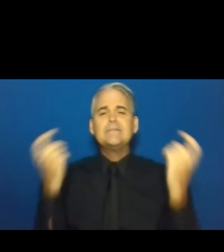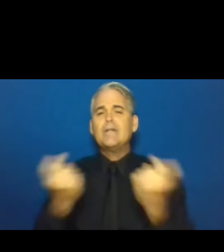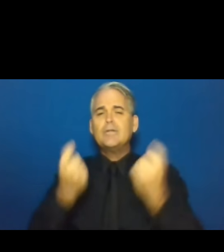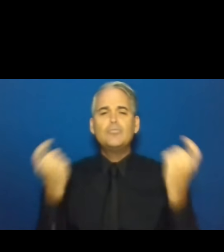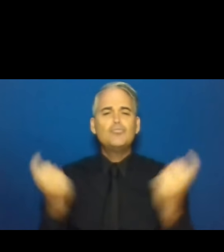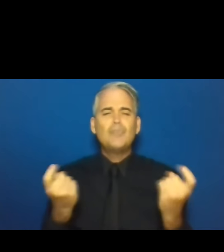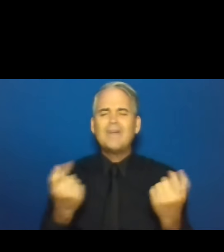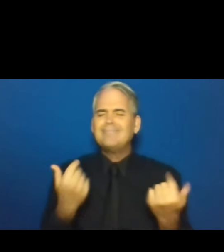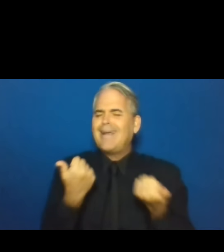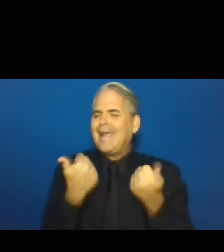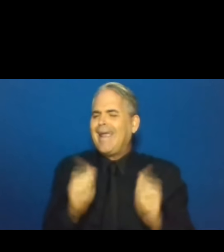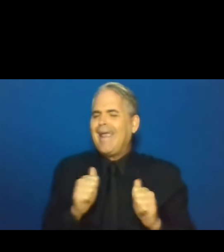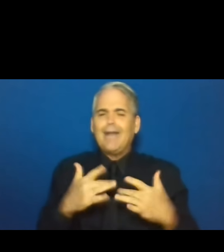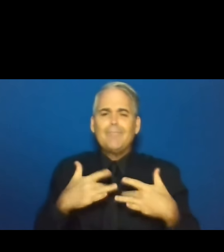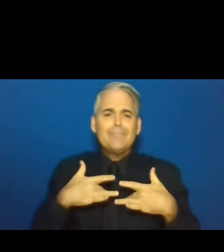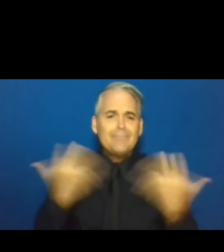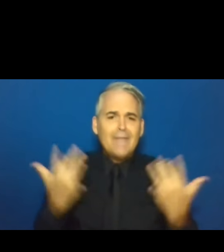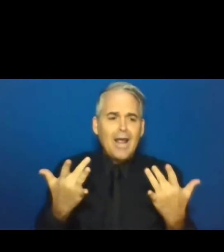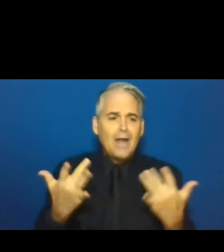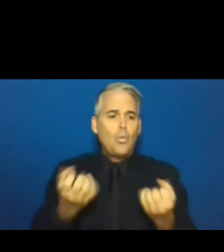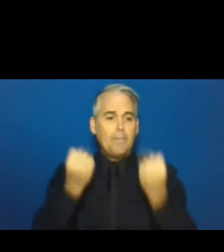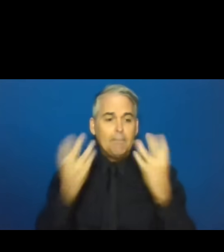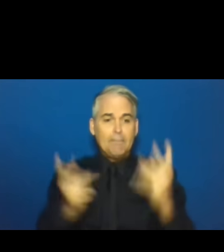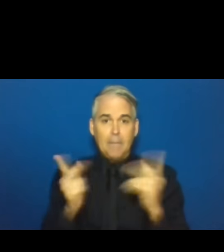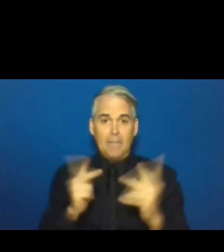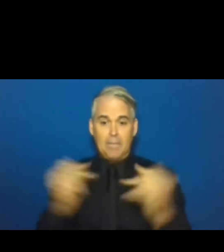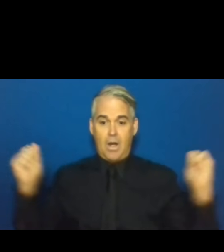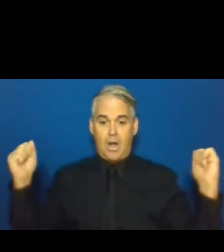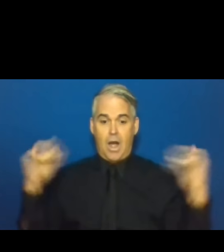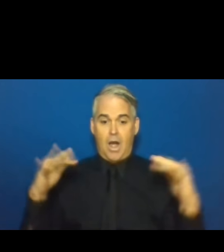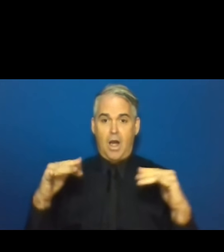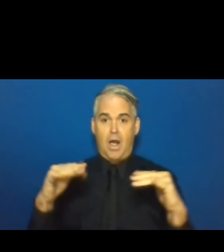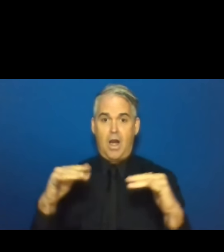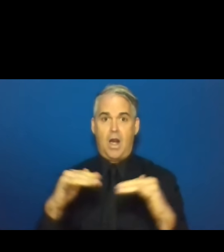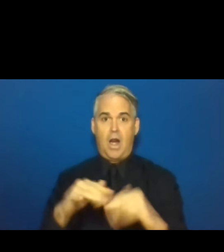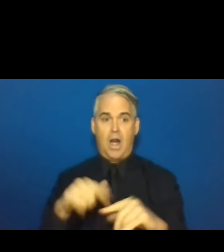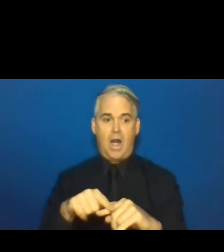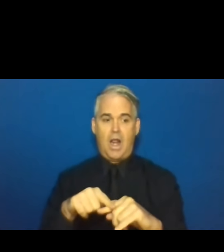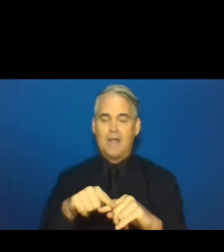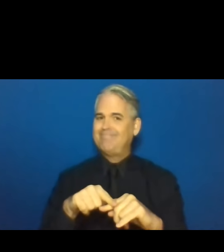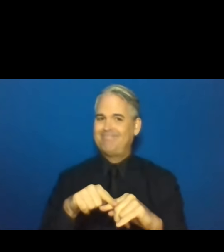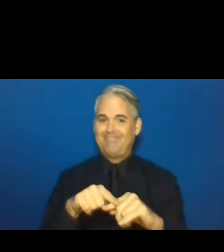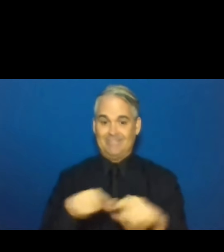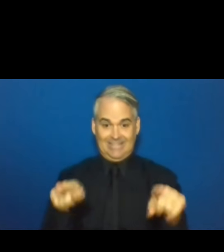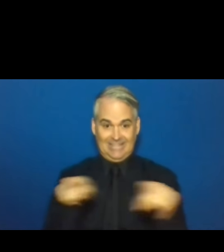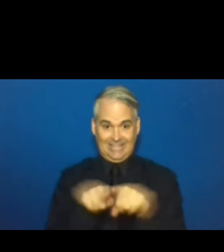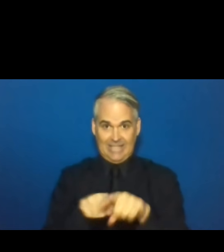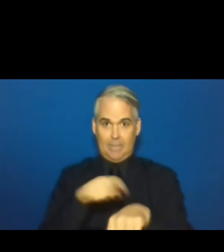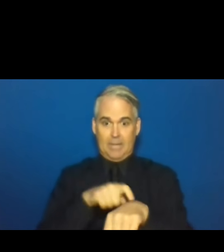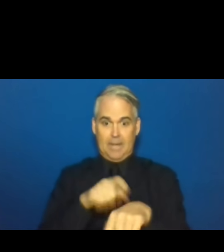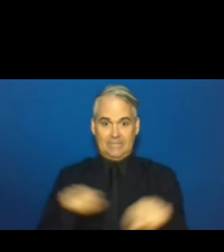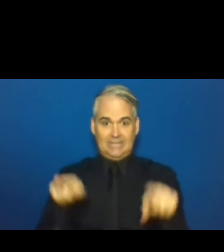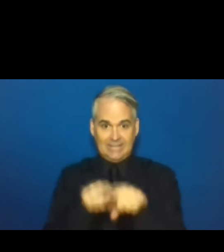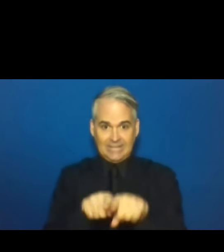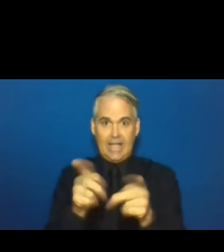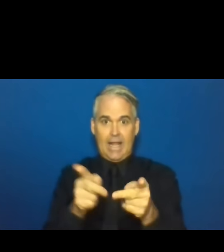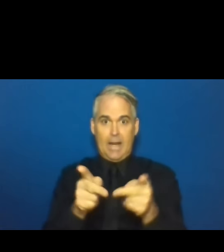event where members of the public may be gathered together at the same time in the same place for the same